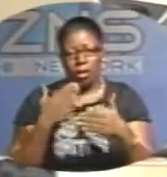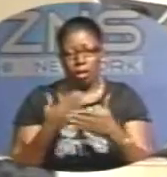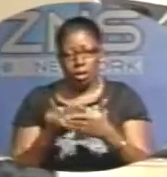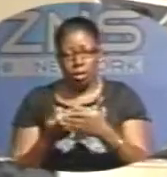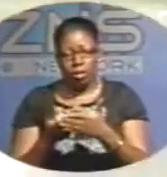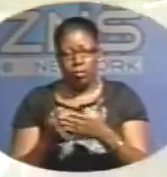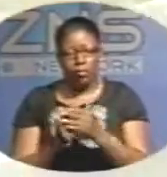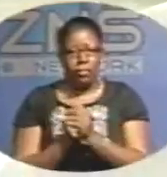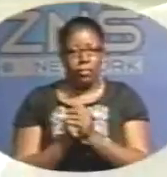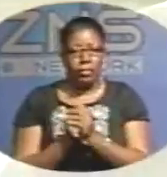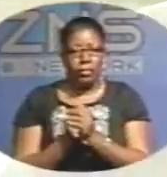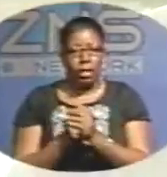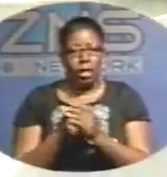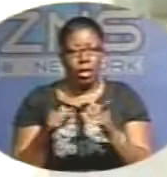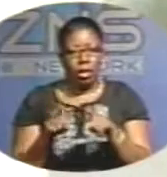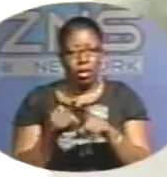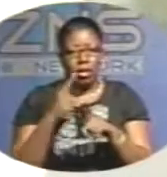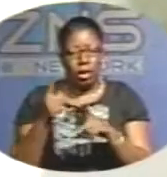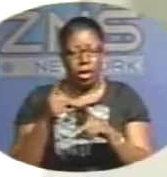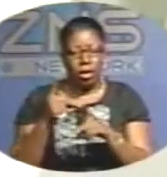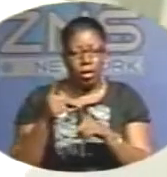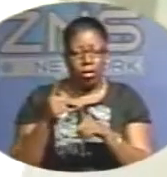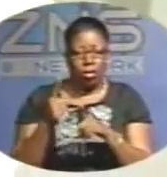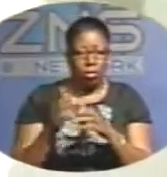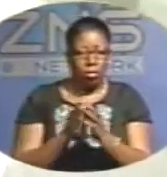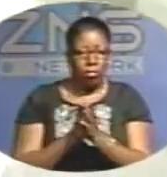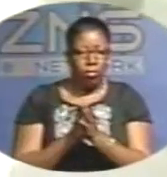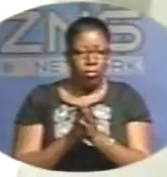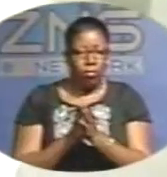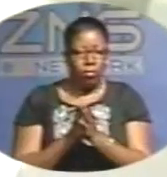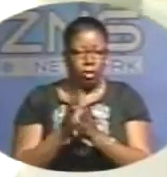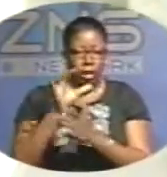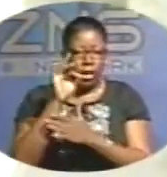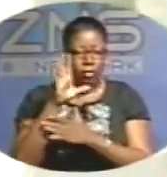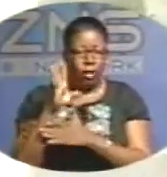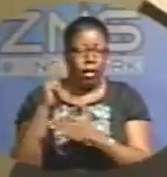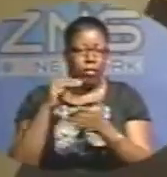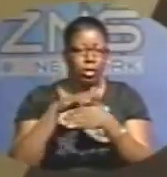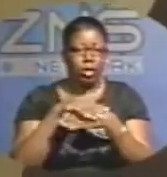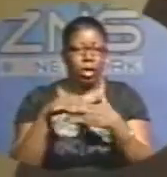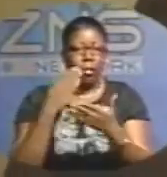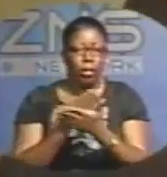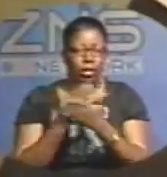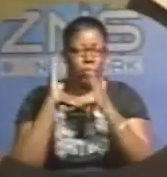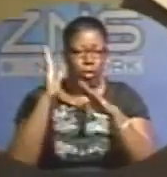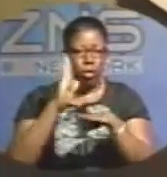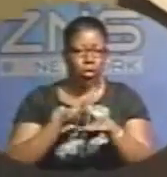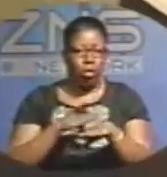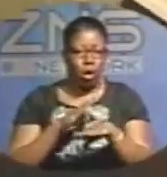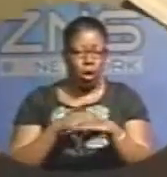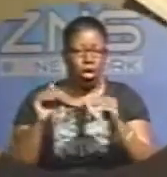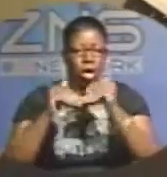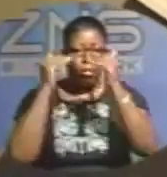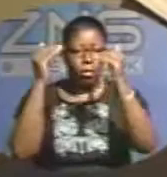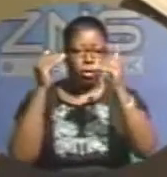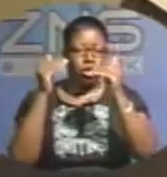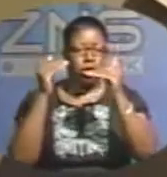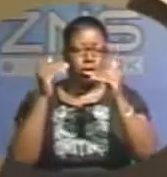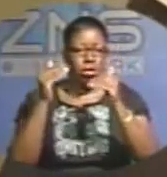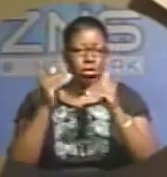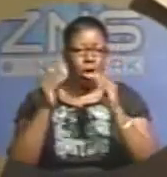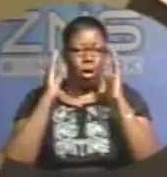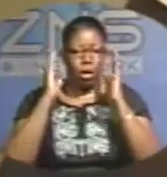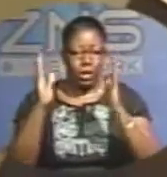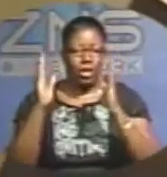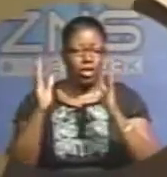Bilskum revealed that a considerable amount of tourism's $85 million budget this year will focus on promotions, with more attention placed